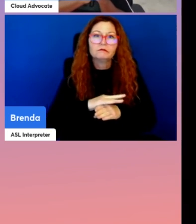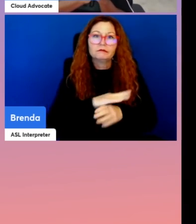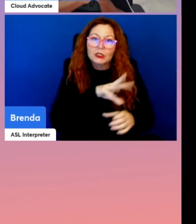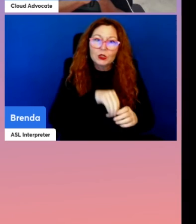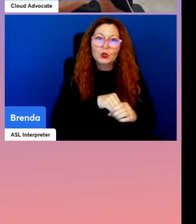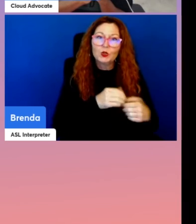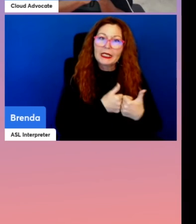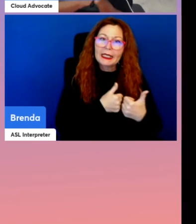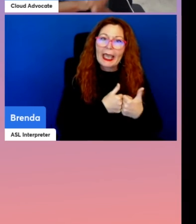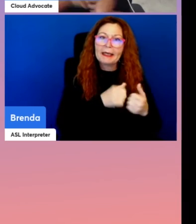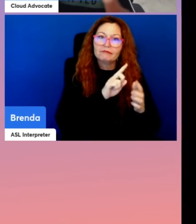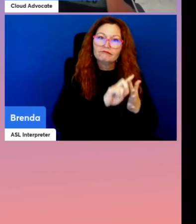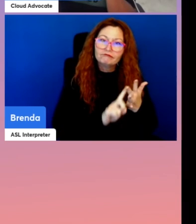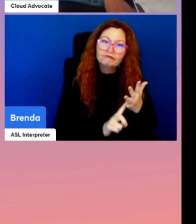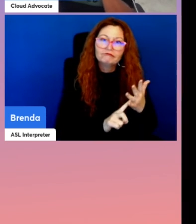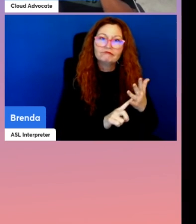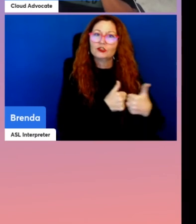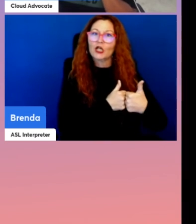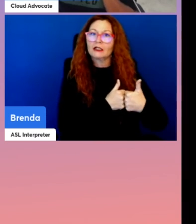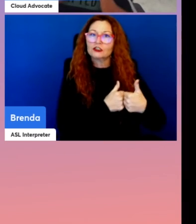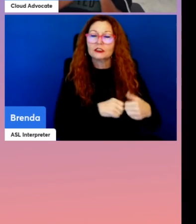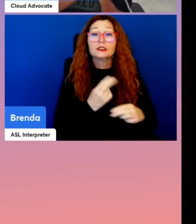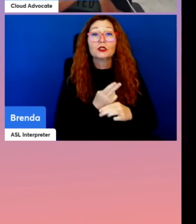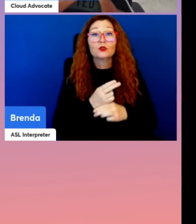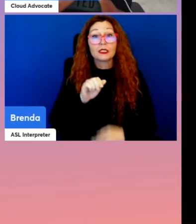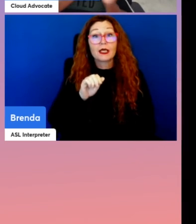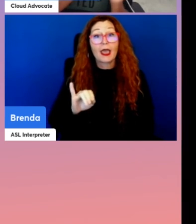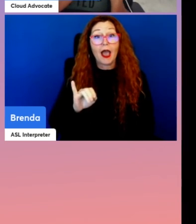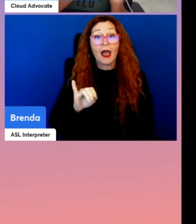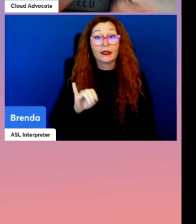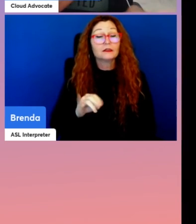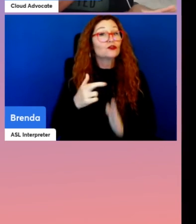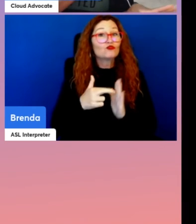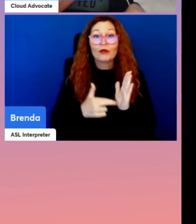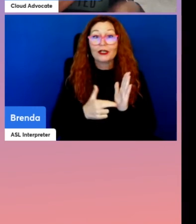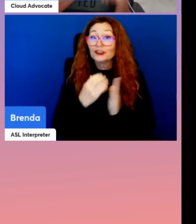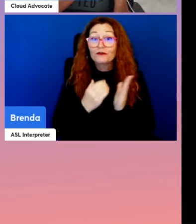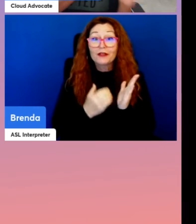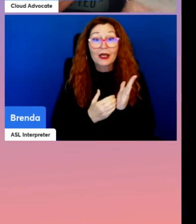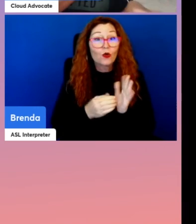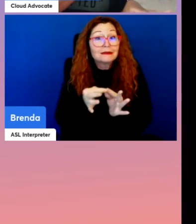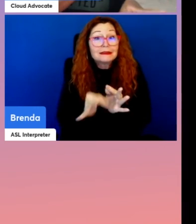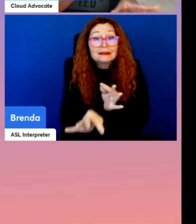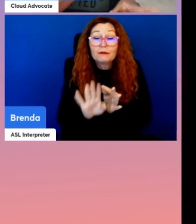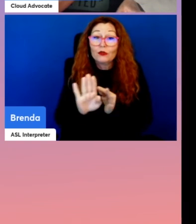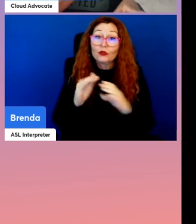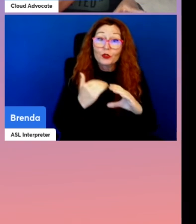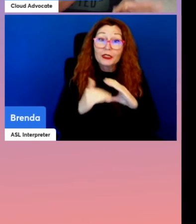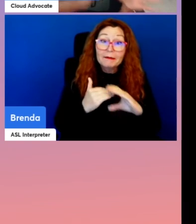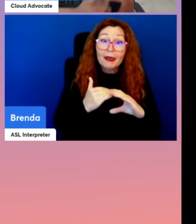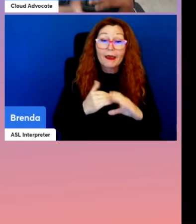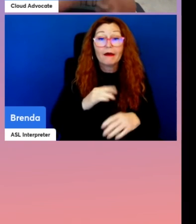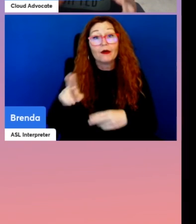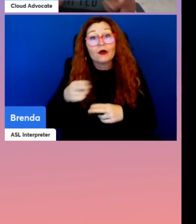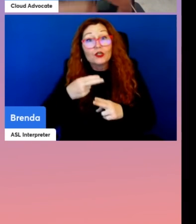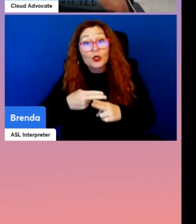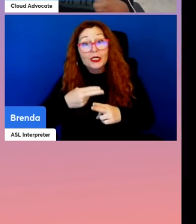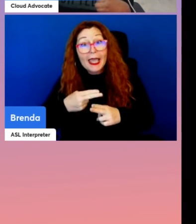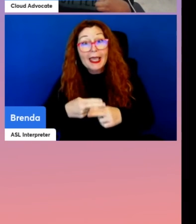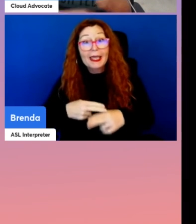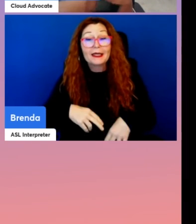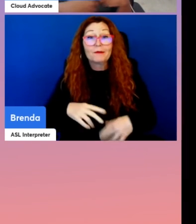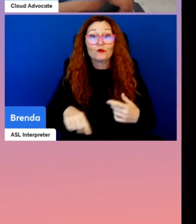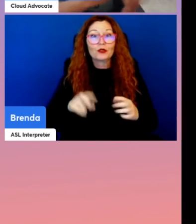myself using AI. Register. All it is put your email, your name, so that way when I get ready to